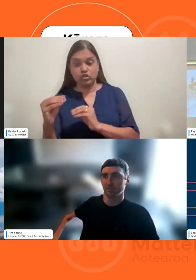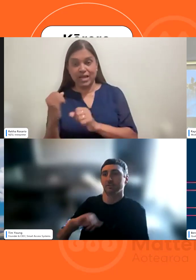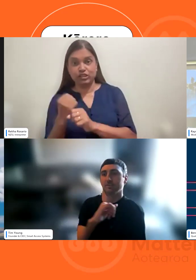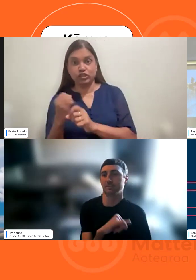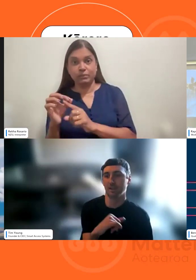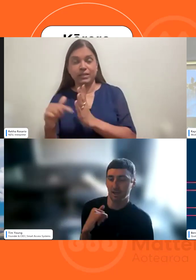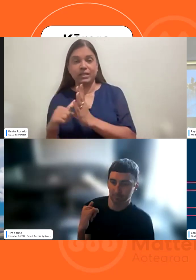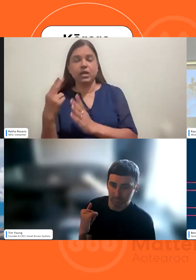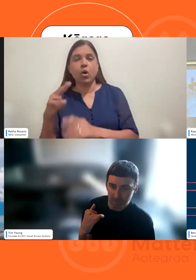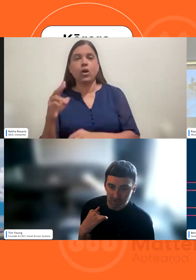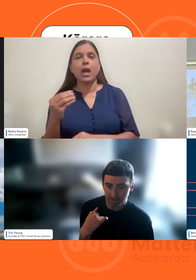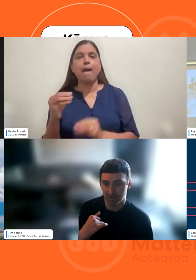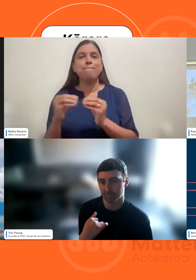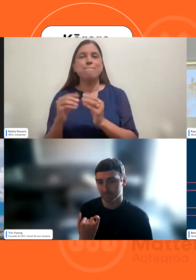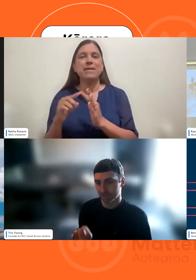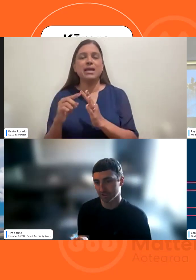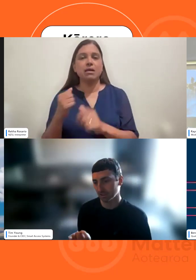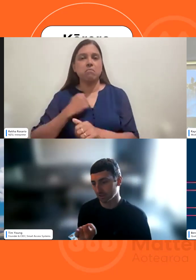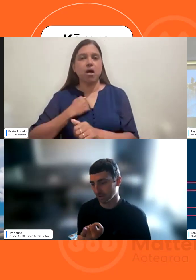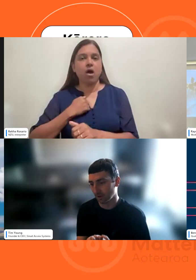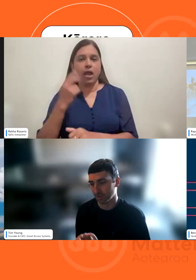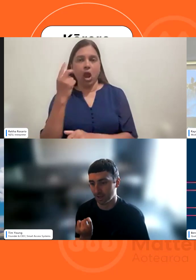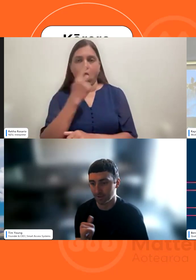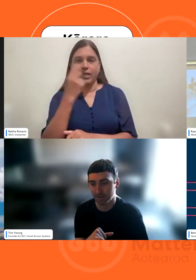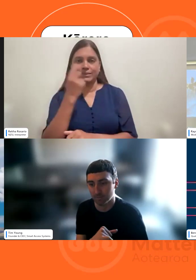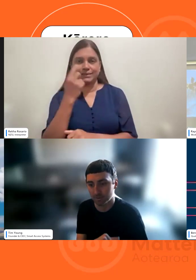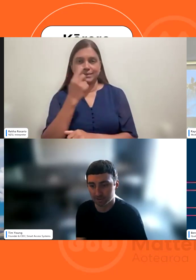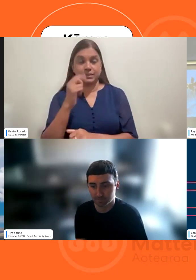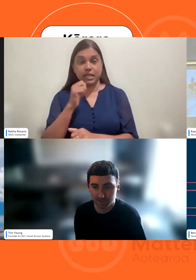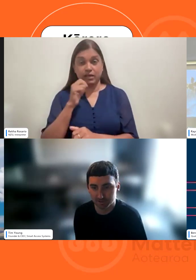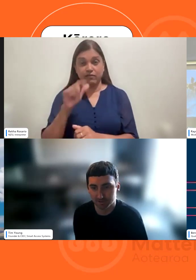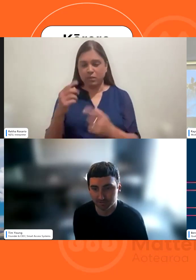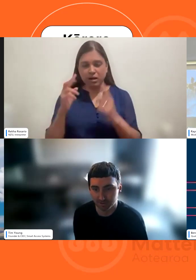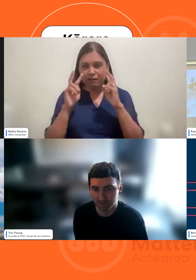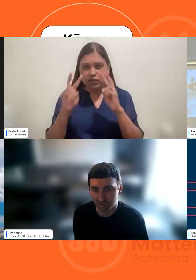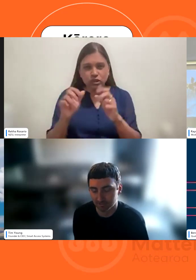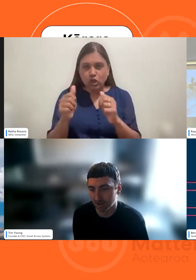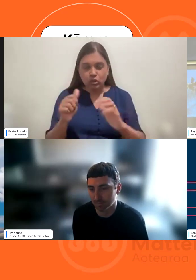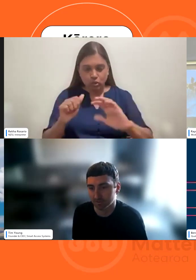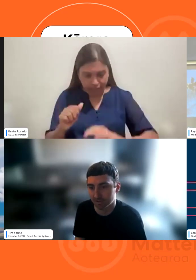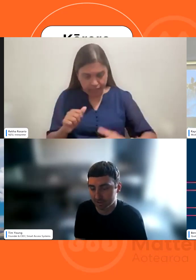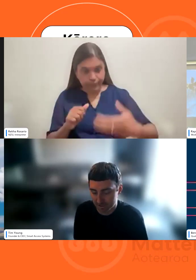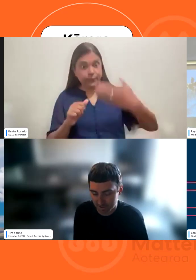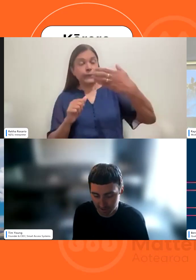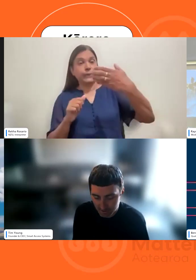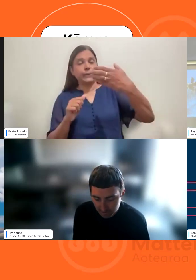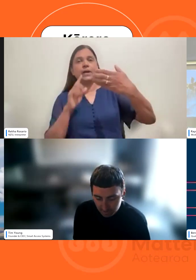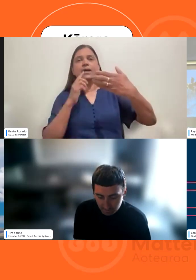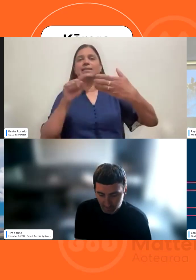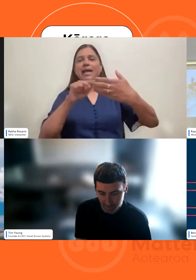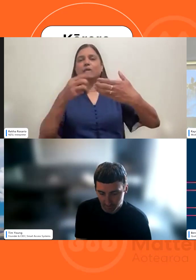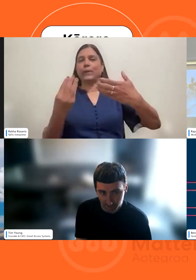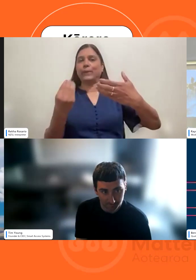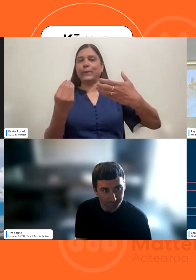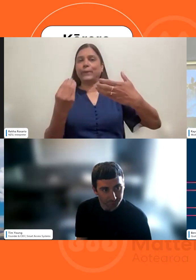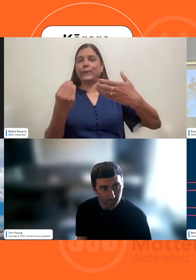allows you, if you don't have good vision, you hold it up and it will explain to you different environmental features that